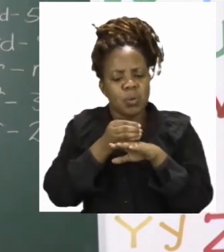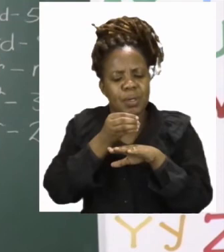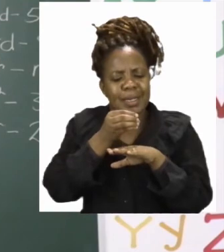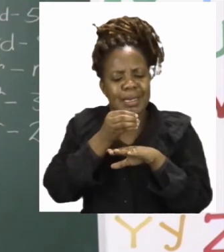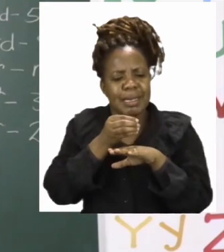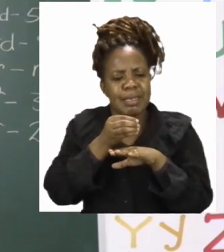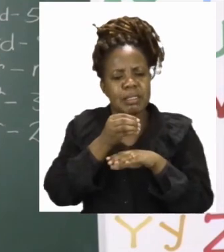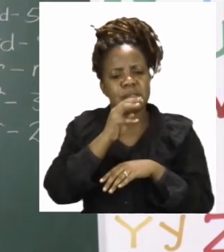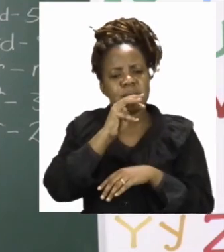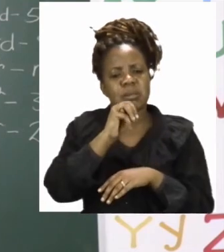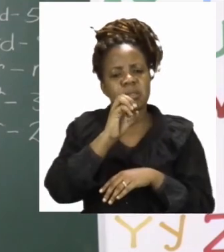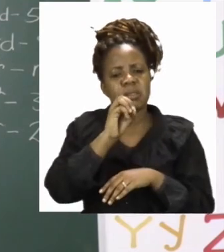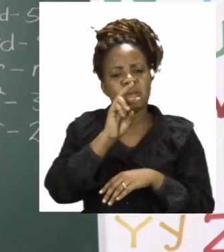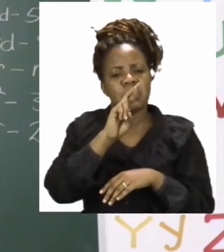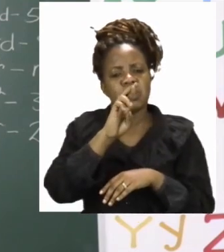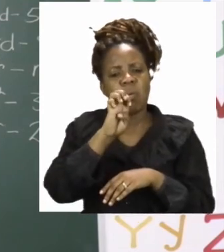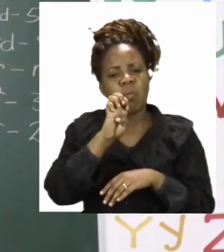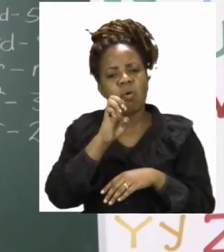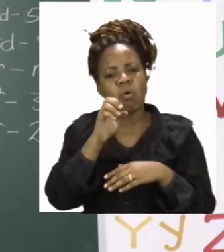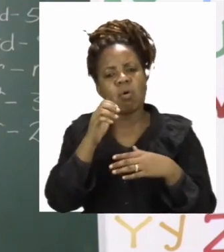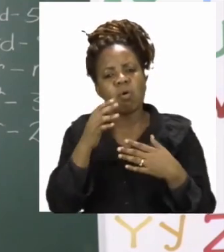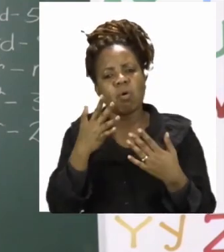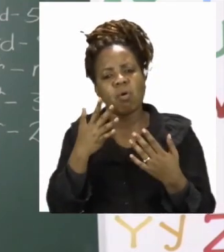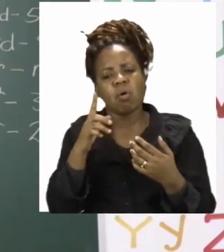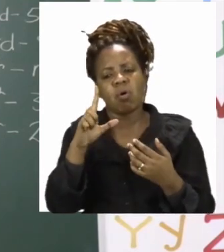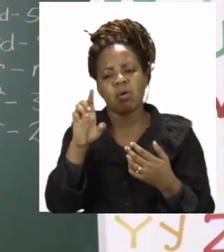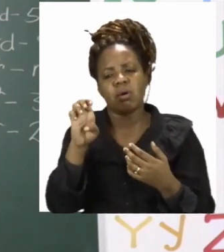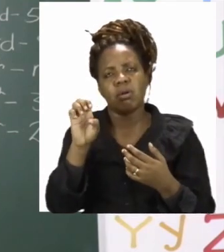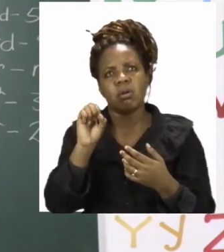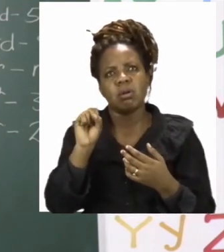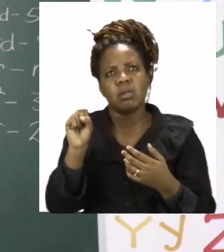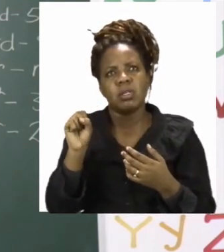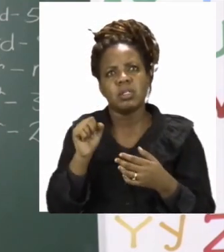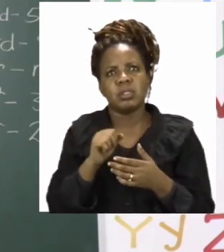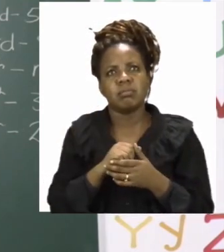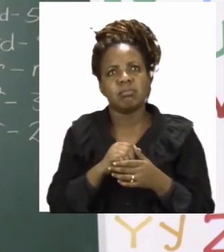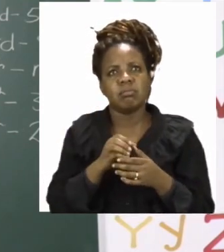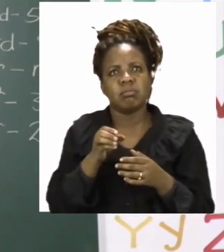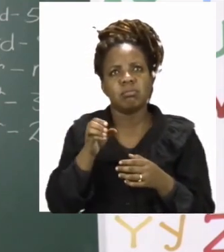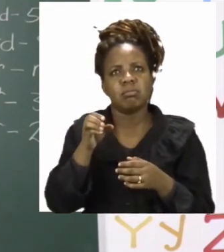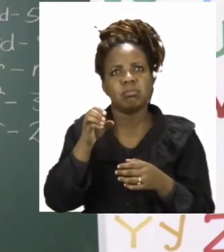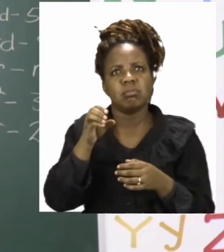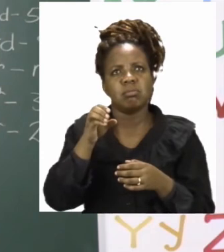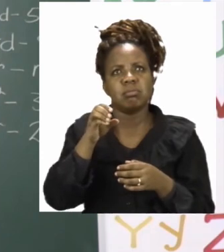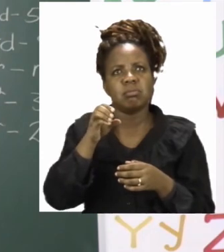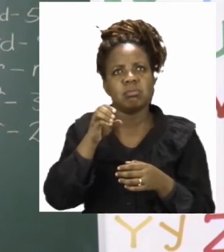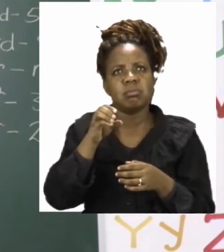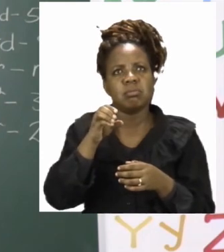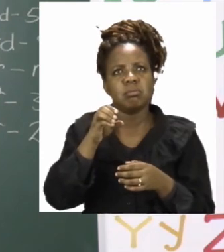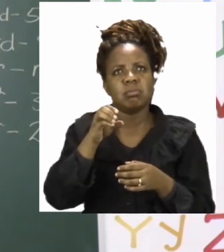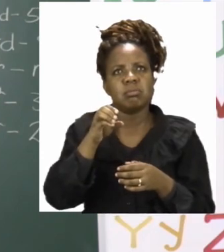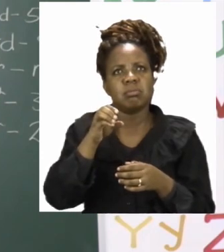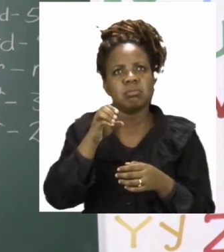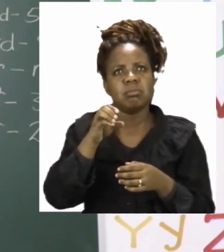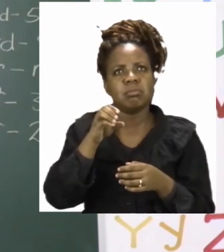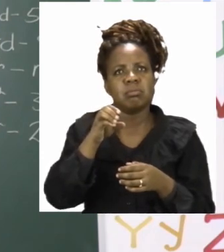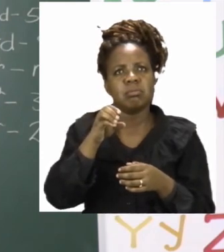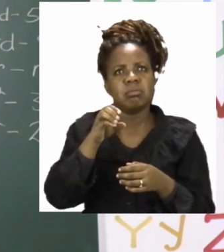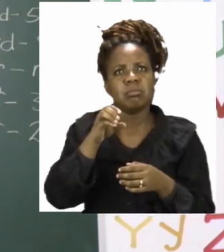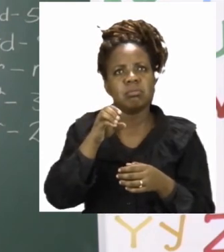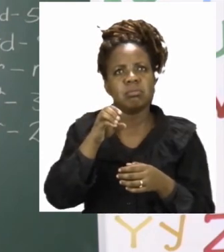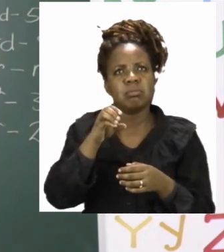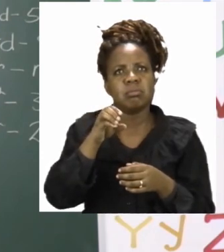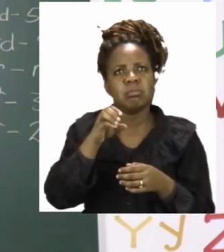than 1 liter? Let's find out. So I'm pouring my water right to the top